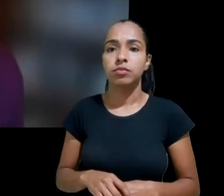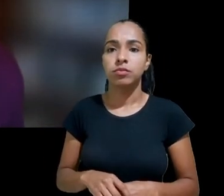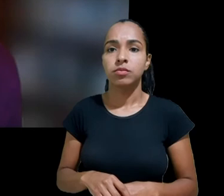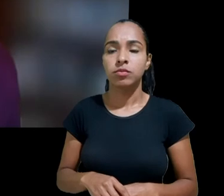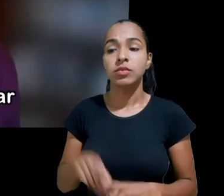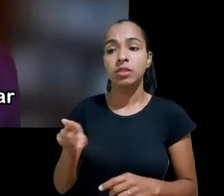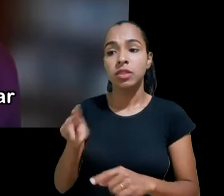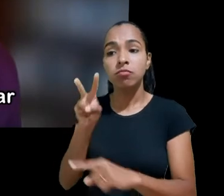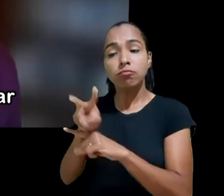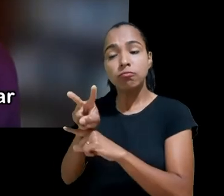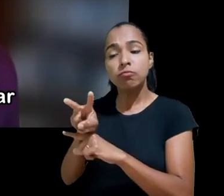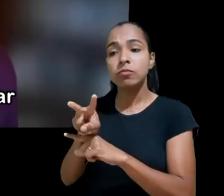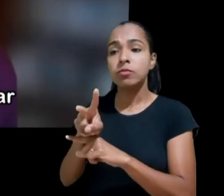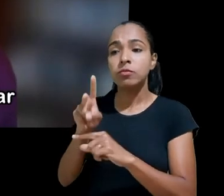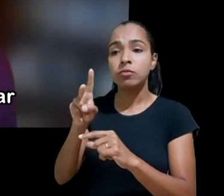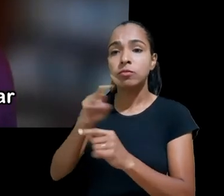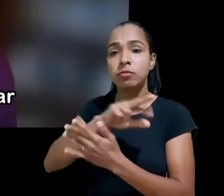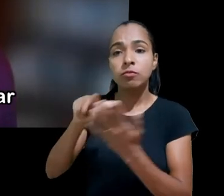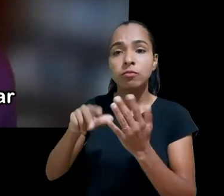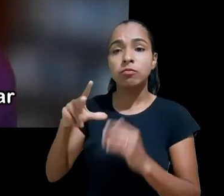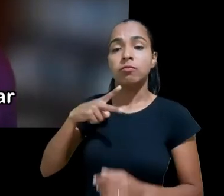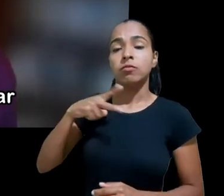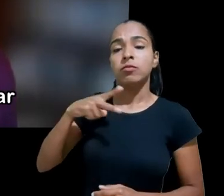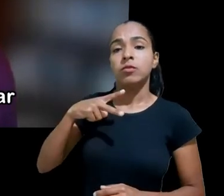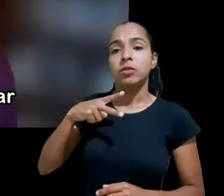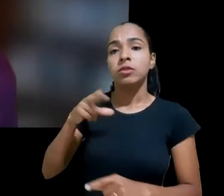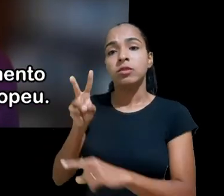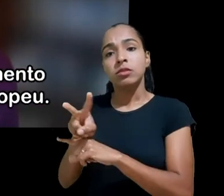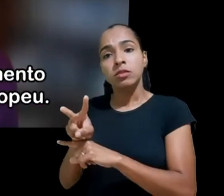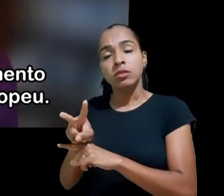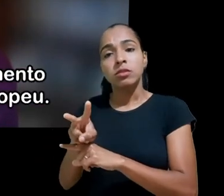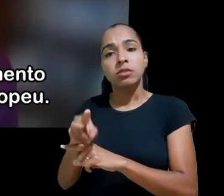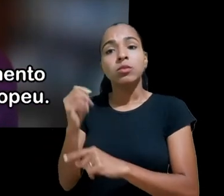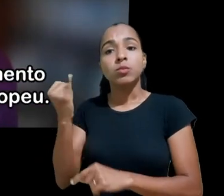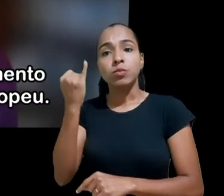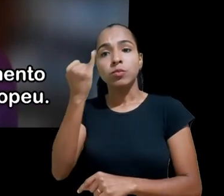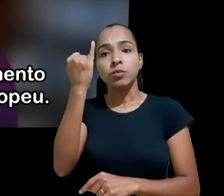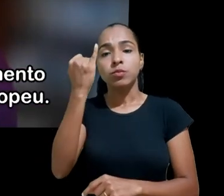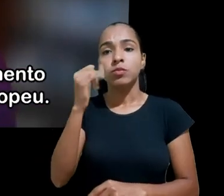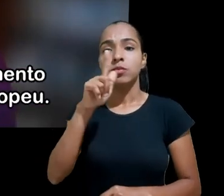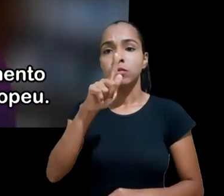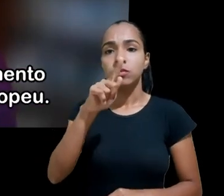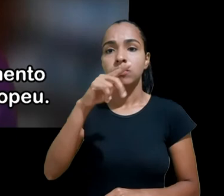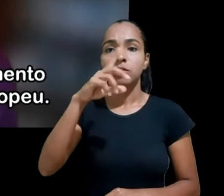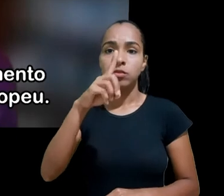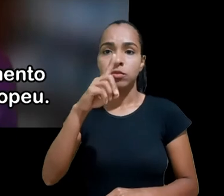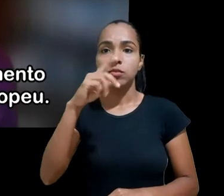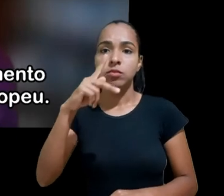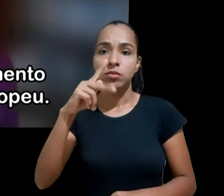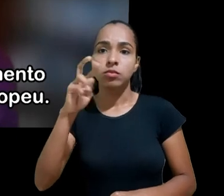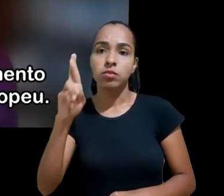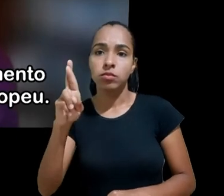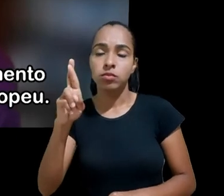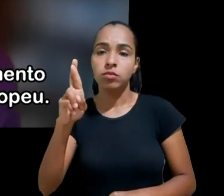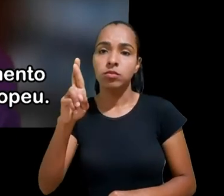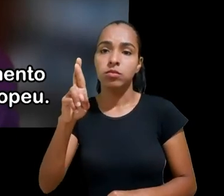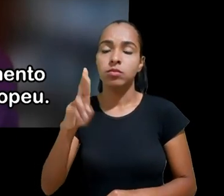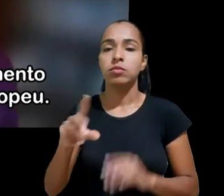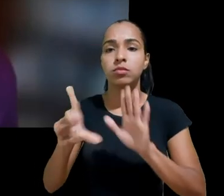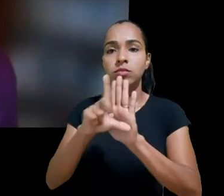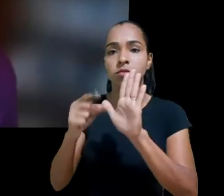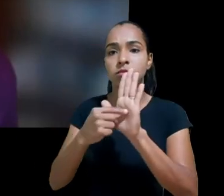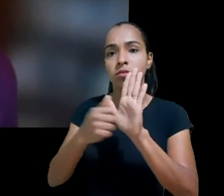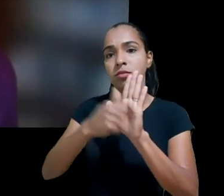and that was legislation introduced to implement the General Data Protection Regulation of Europe international